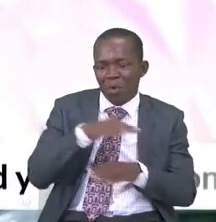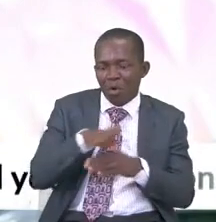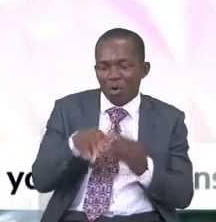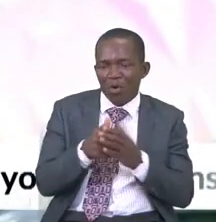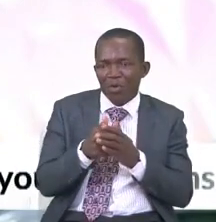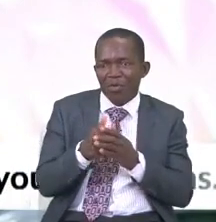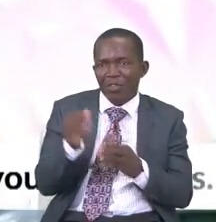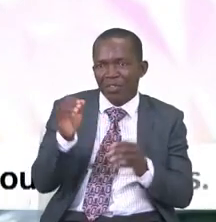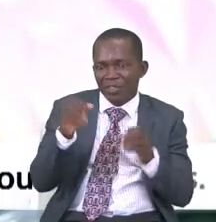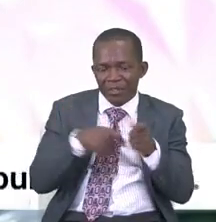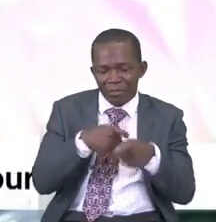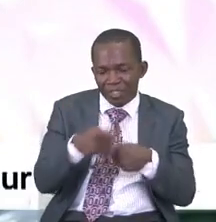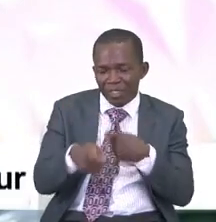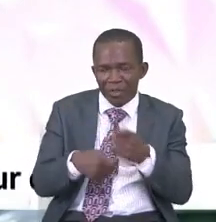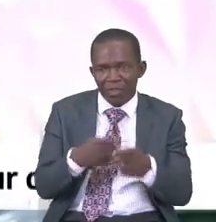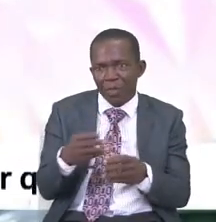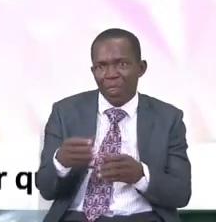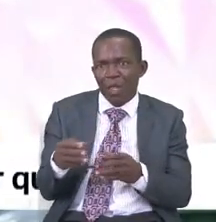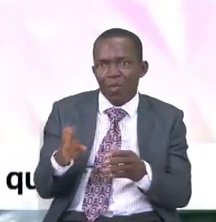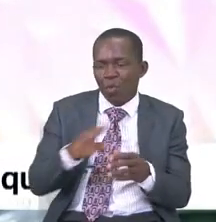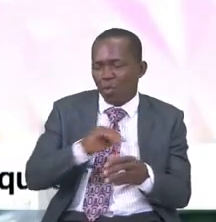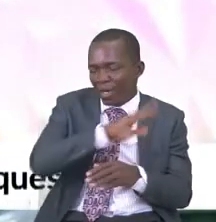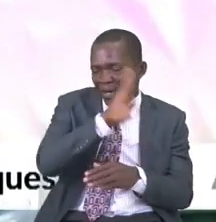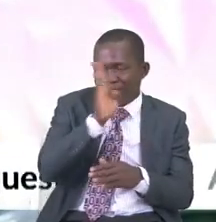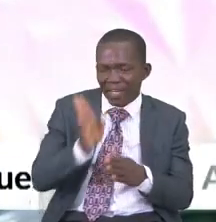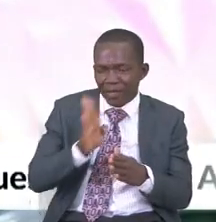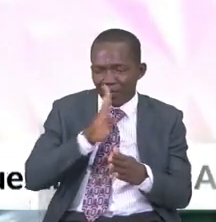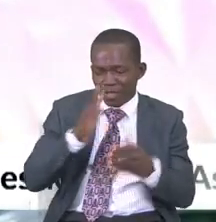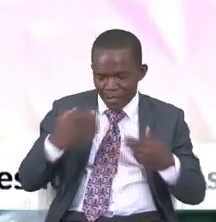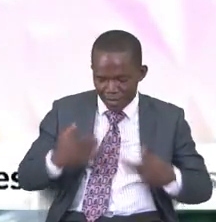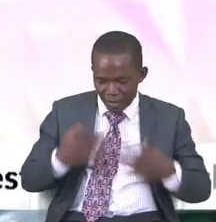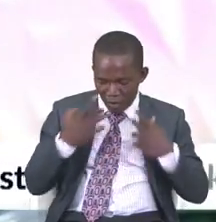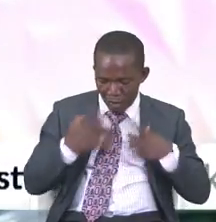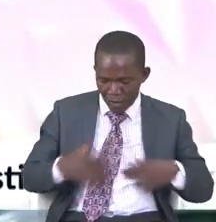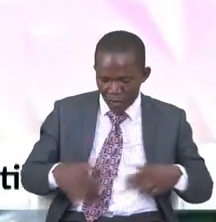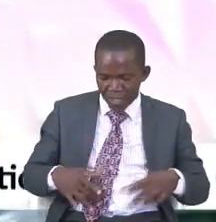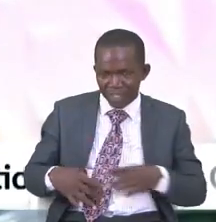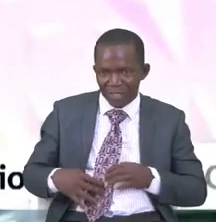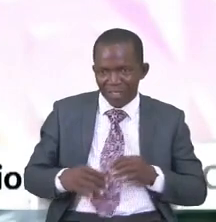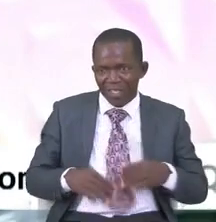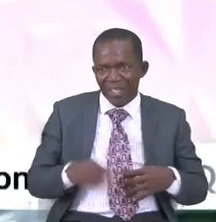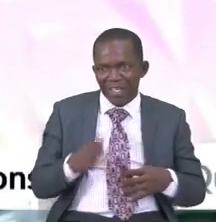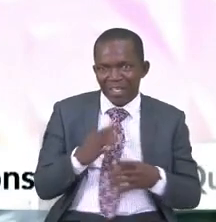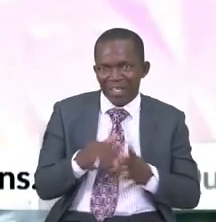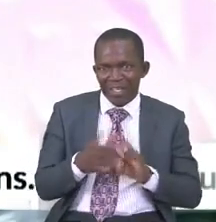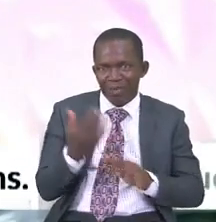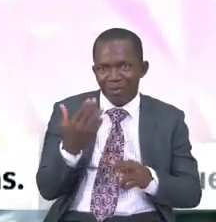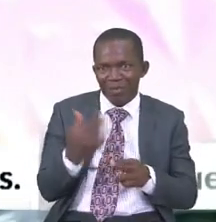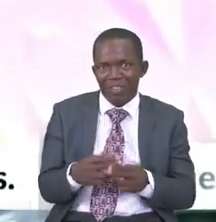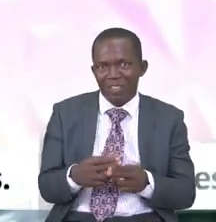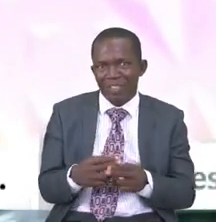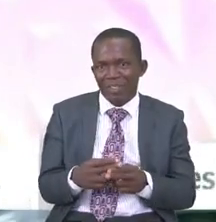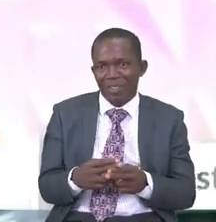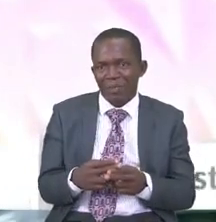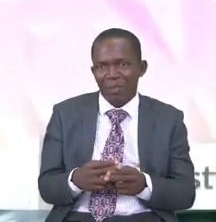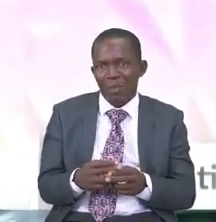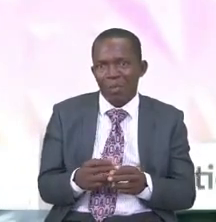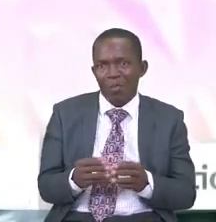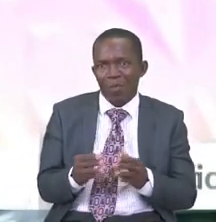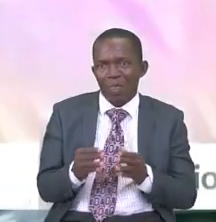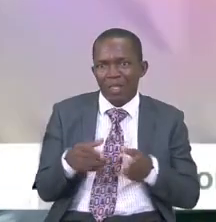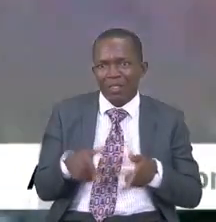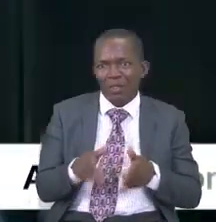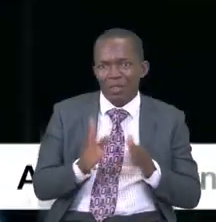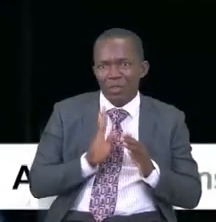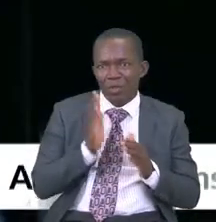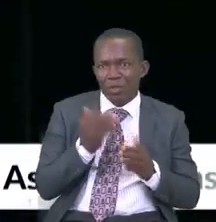stand like a rock undaunted mid the raging storms of time. Its pages burn with a truth eternal, and they glow